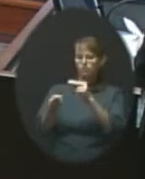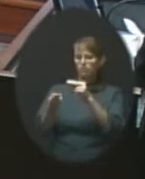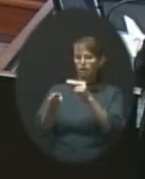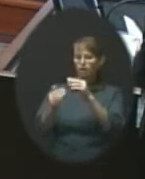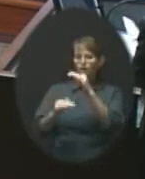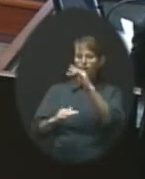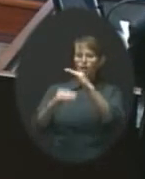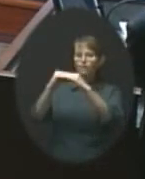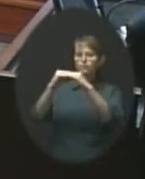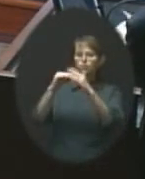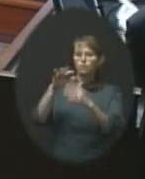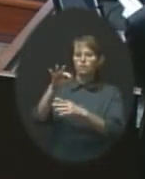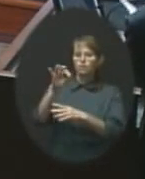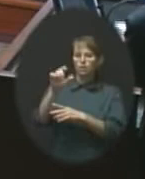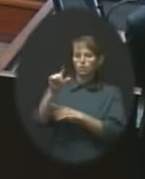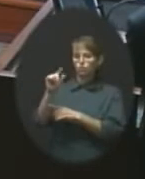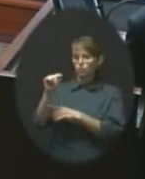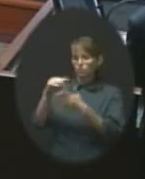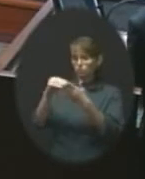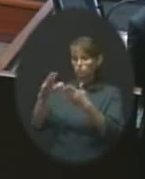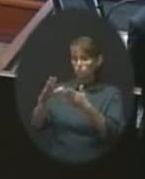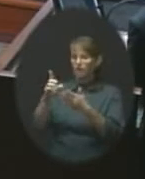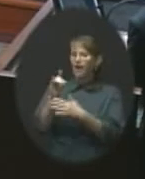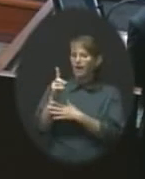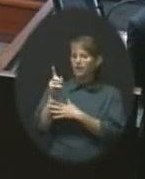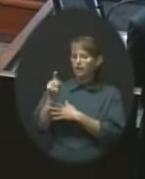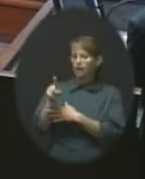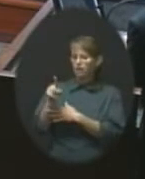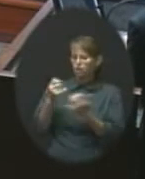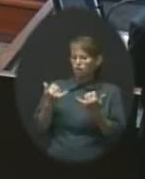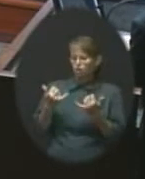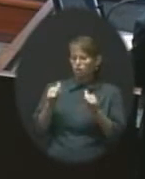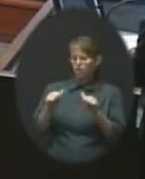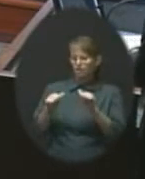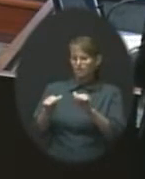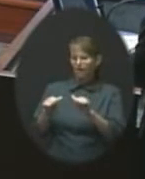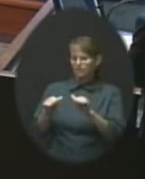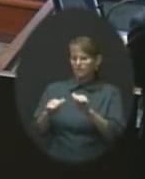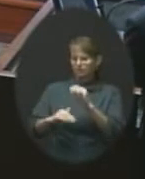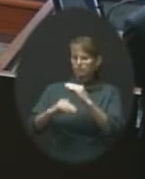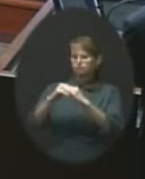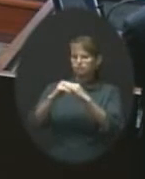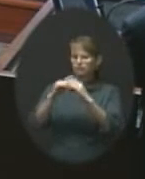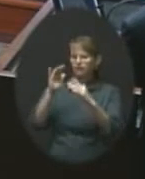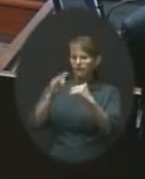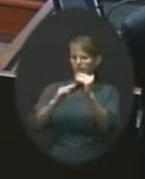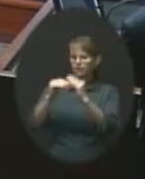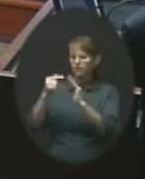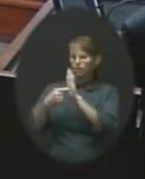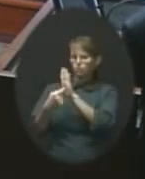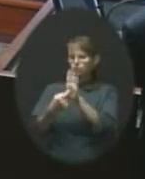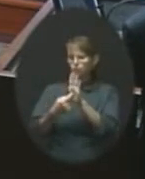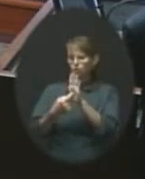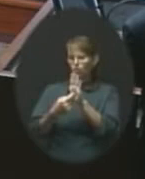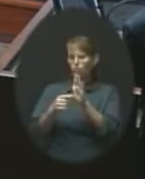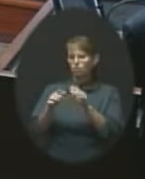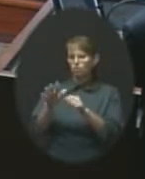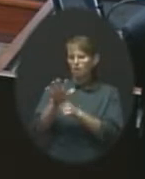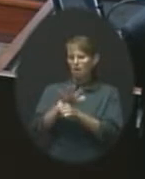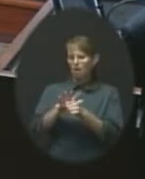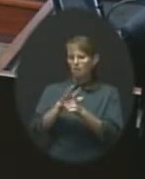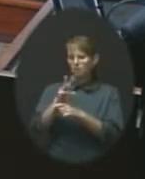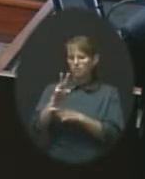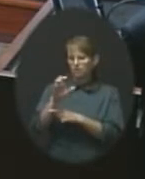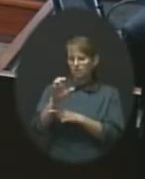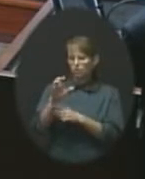students. Yes. And I did ask the question what the current capacity of the facilities are as is, and it was shown to be thought about 600?